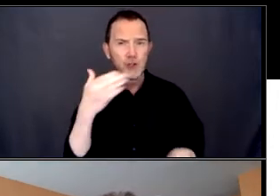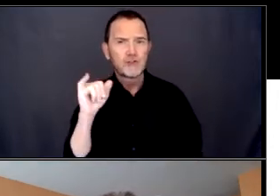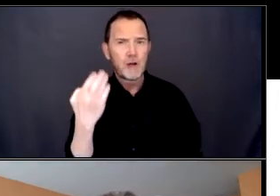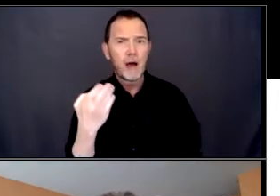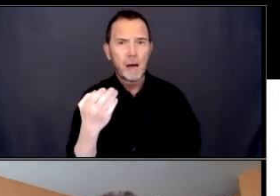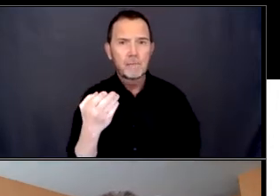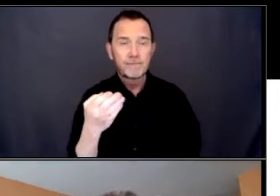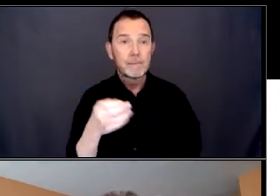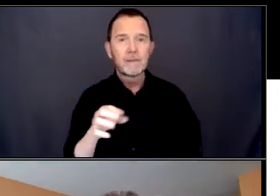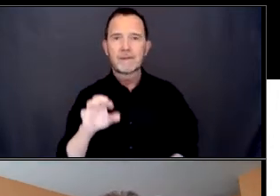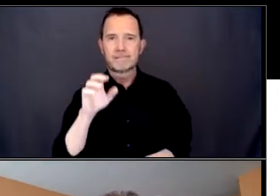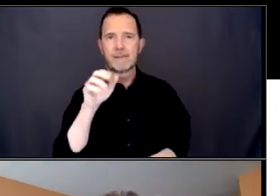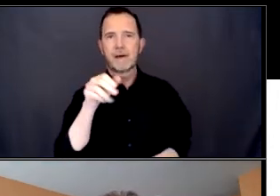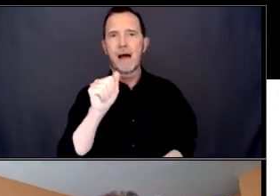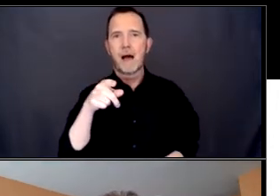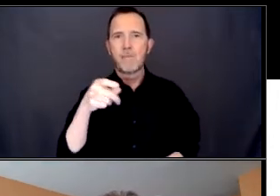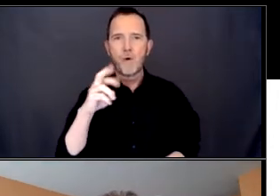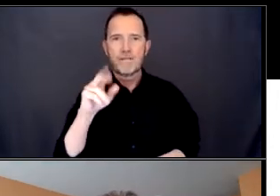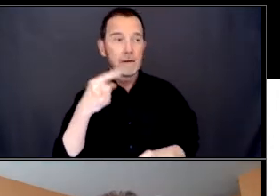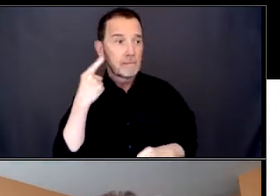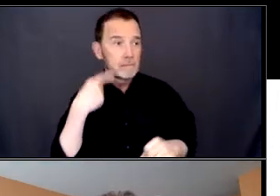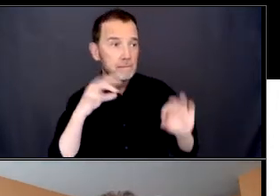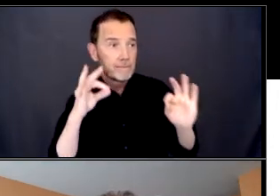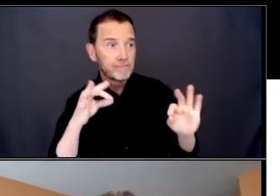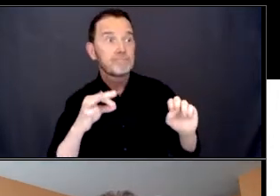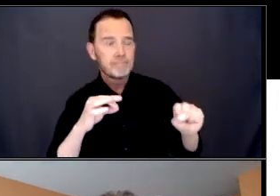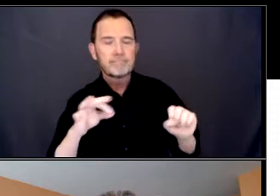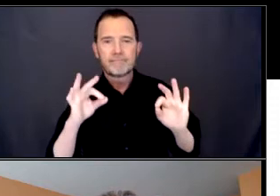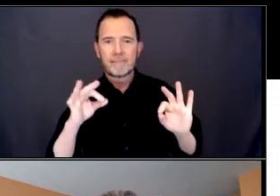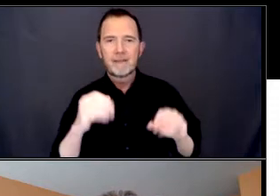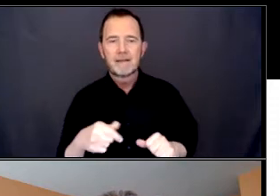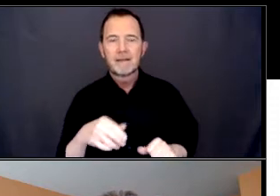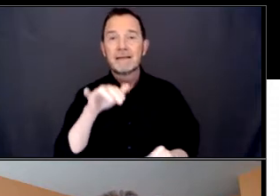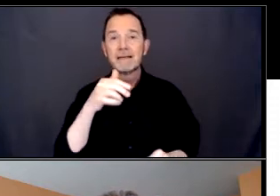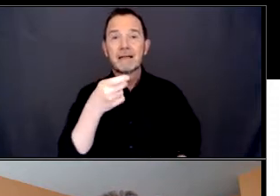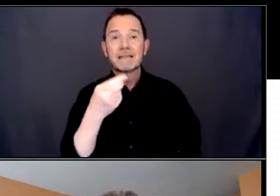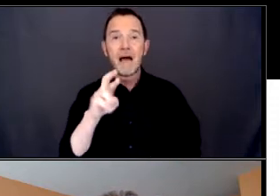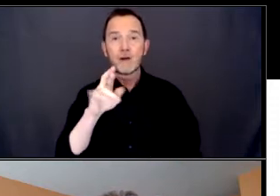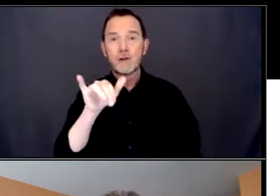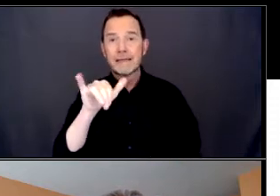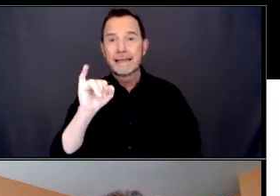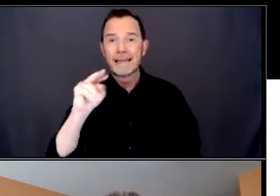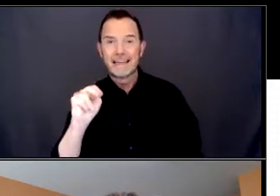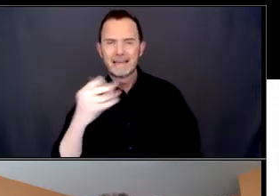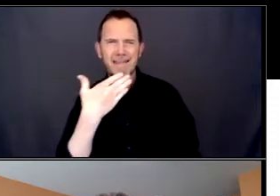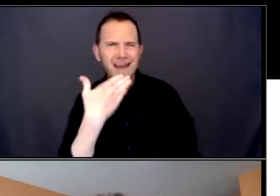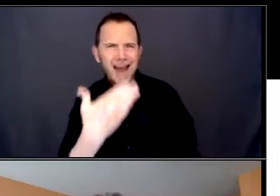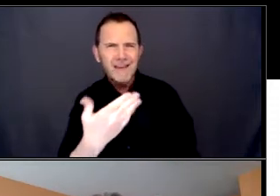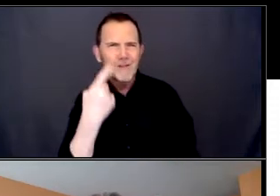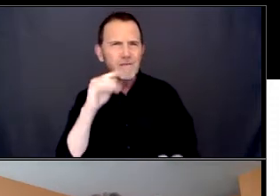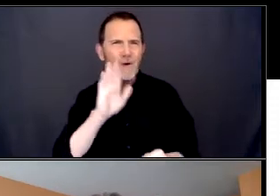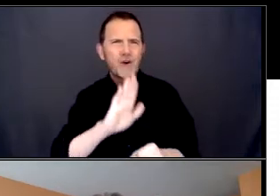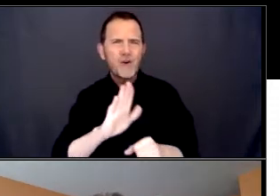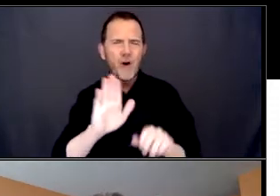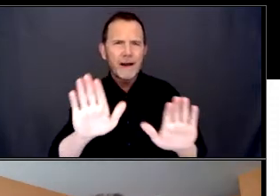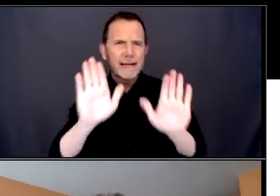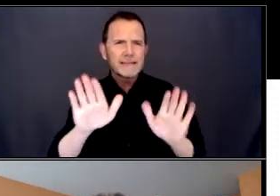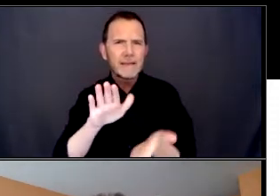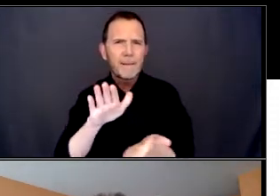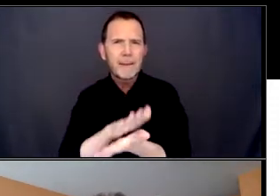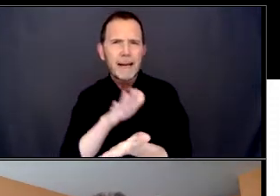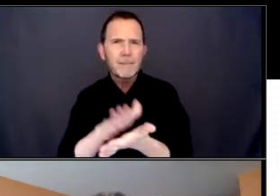Fantastic. Well, first of all, Dr. Yin, thank you so much for that excellent paper. That was very interesting and very eye-opening. And